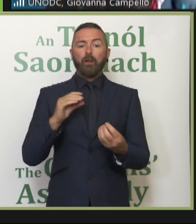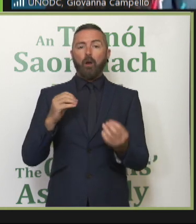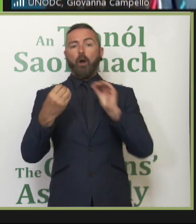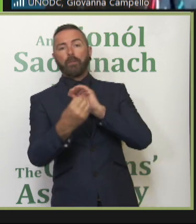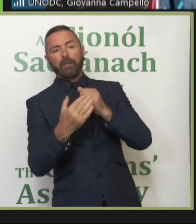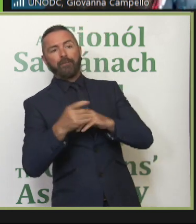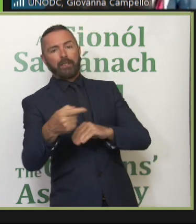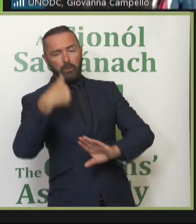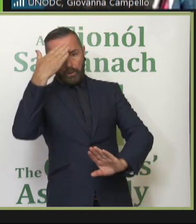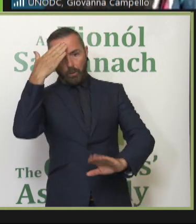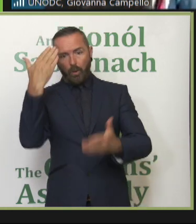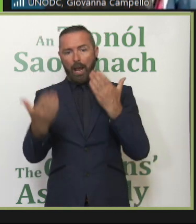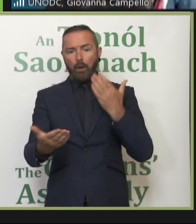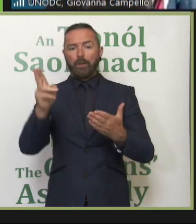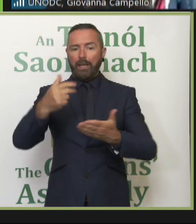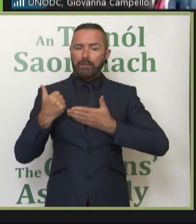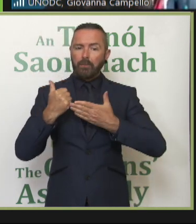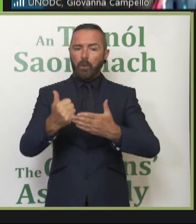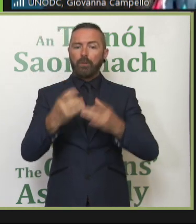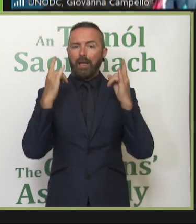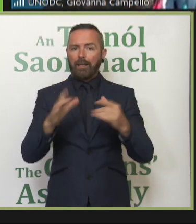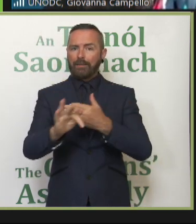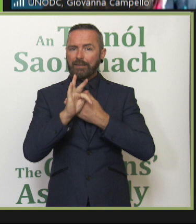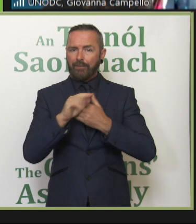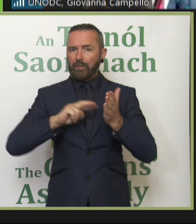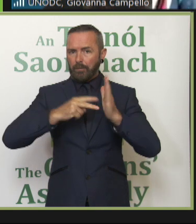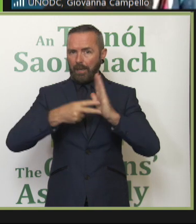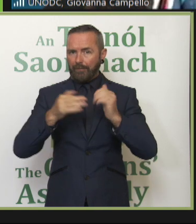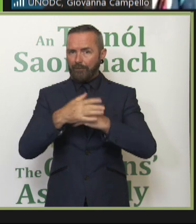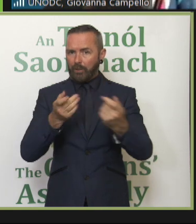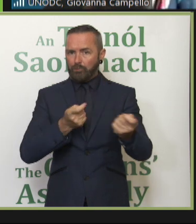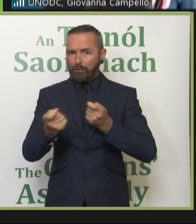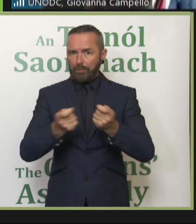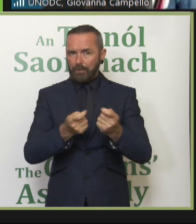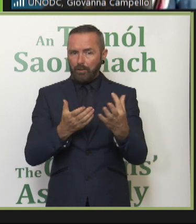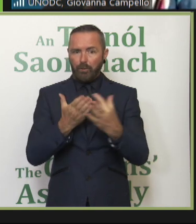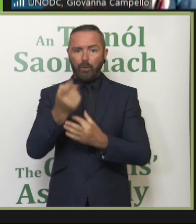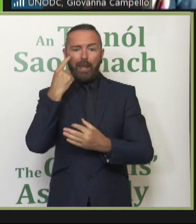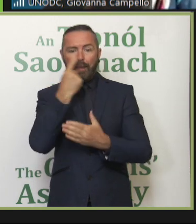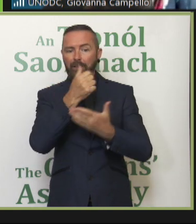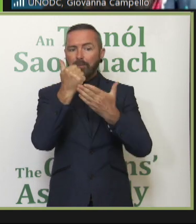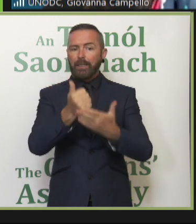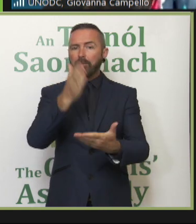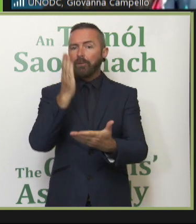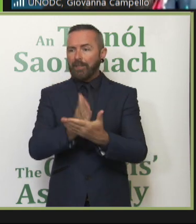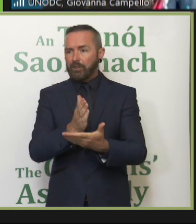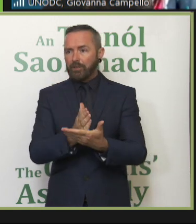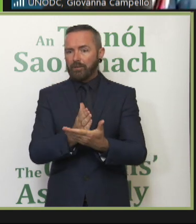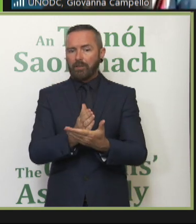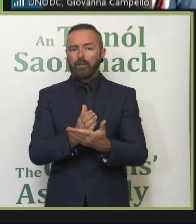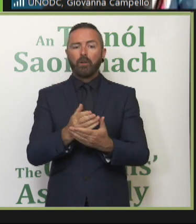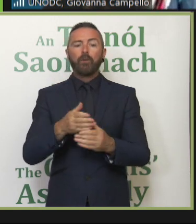know how to support the healthy and safe development of children and youth through evidence-based prevention. We have made